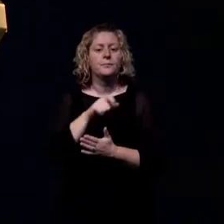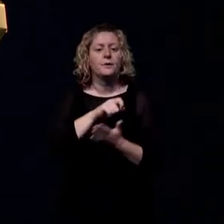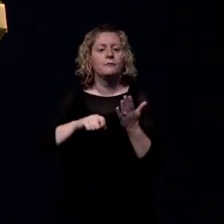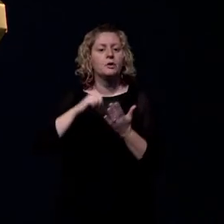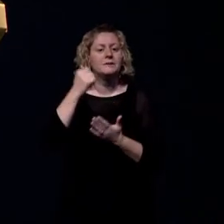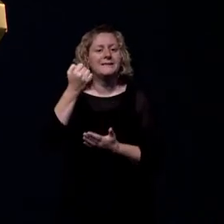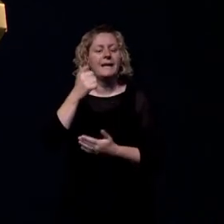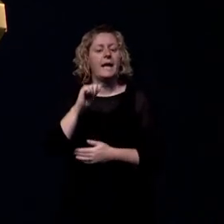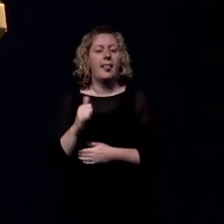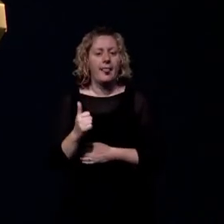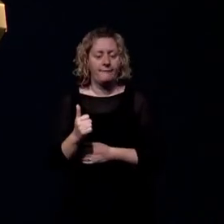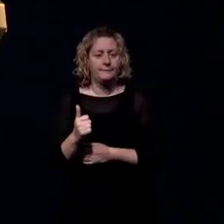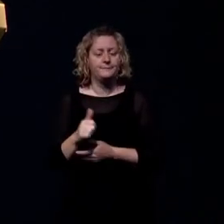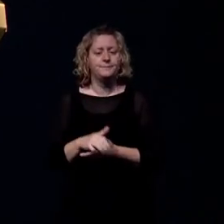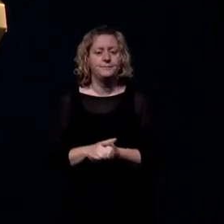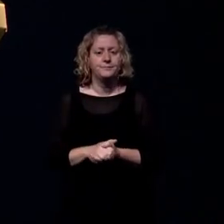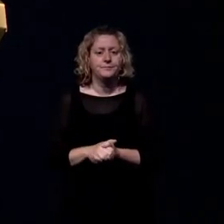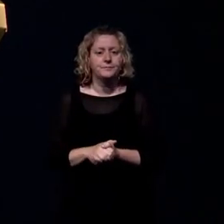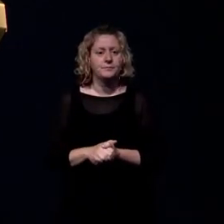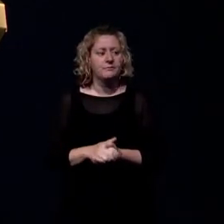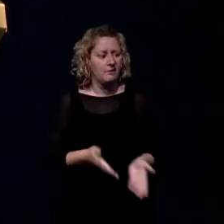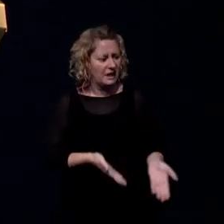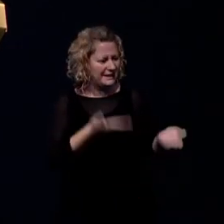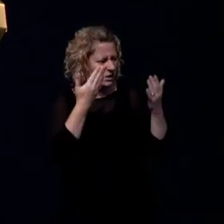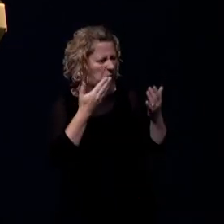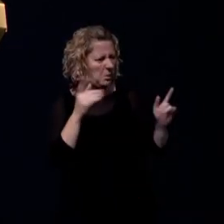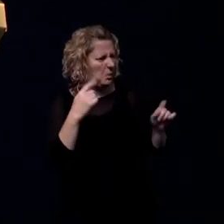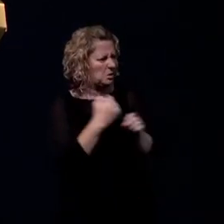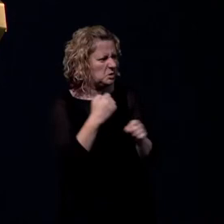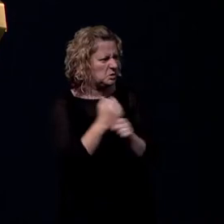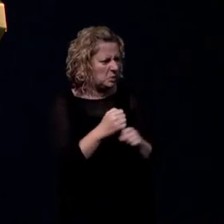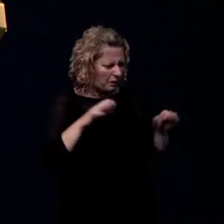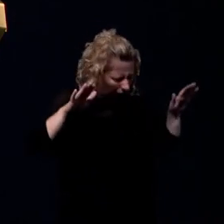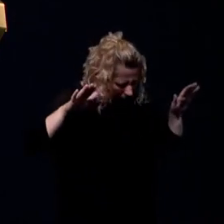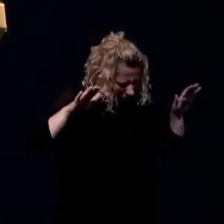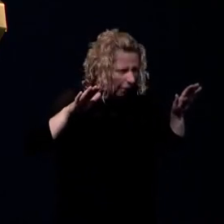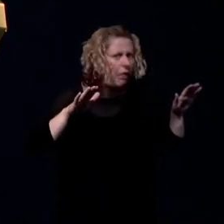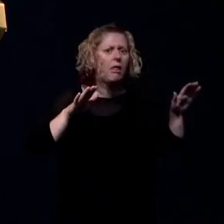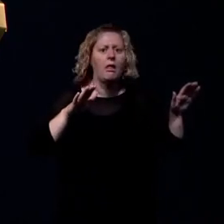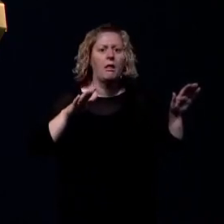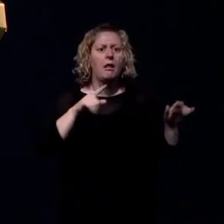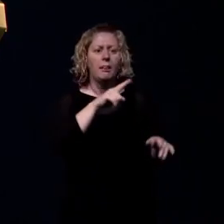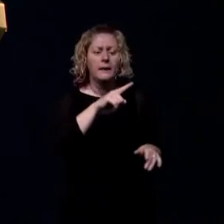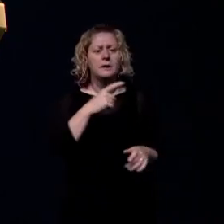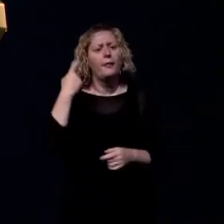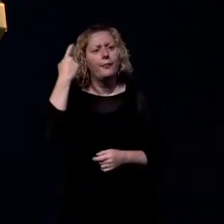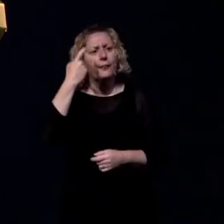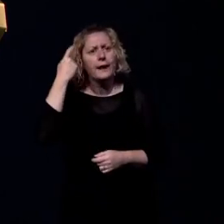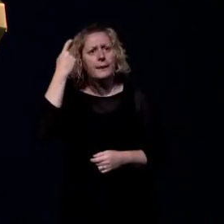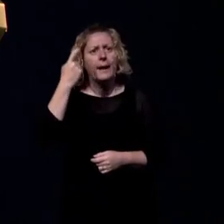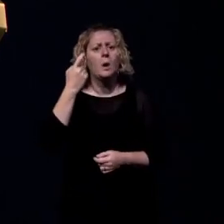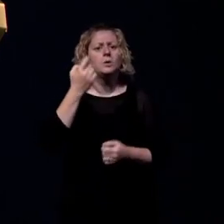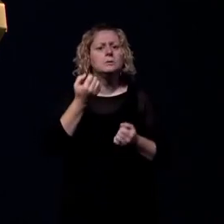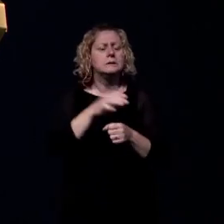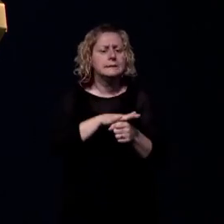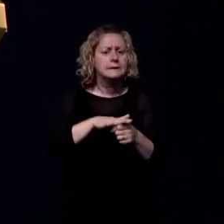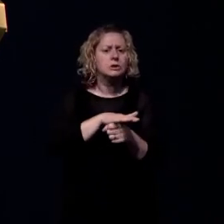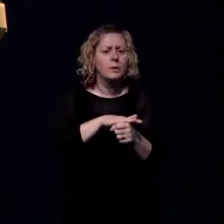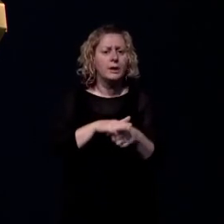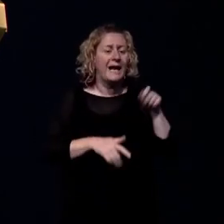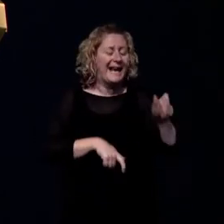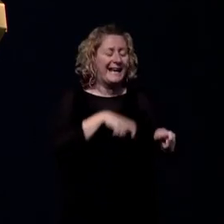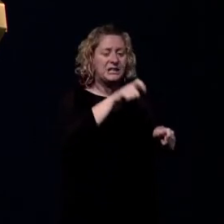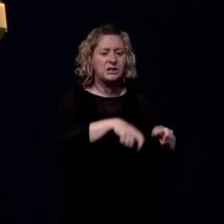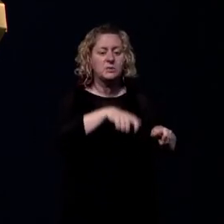11. Let's look down. Stand up. What are you doing on your face? Israel, let's judge the situation by the word of God. Israel has sinned.